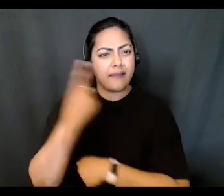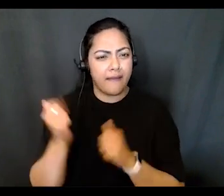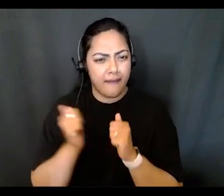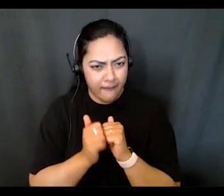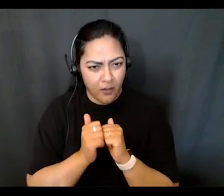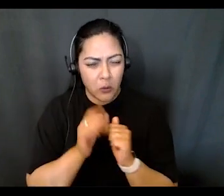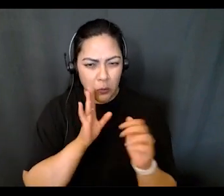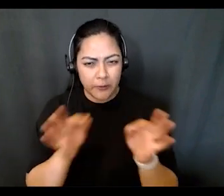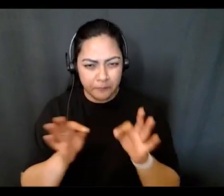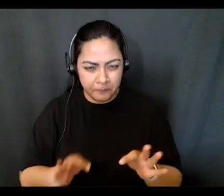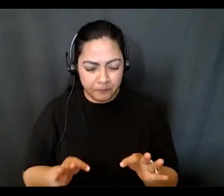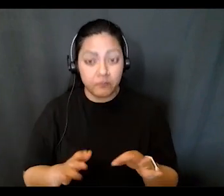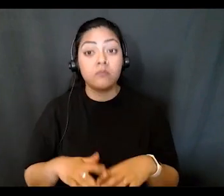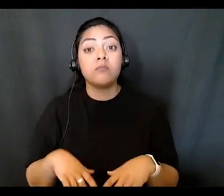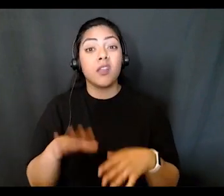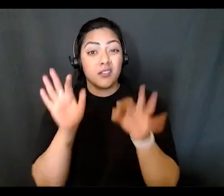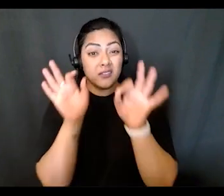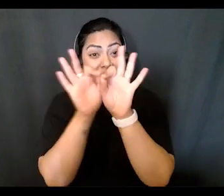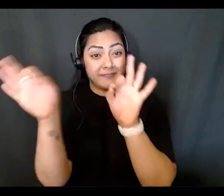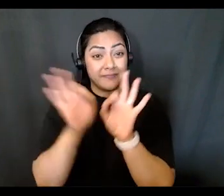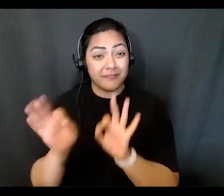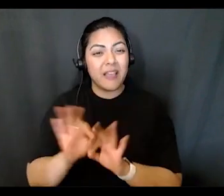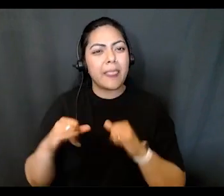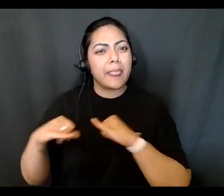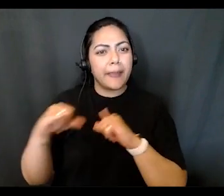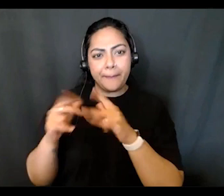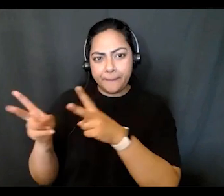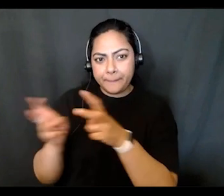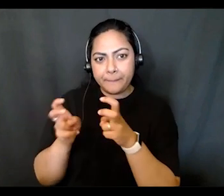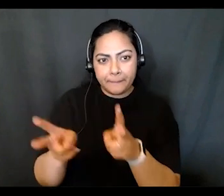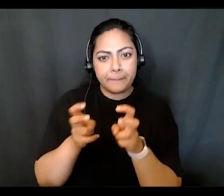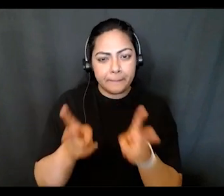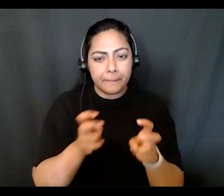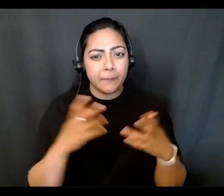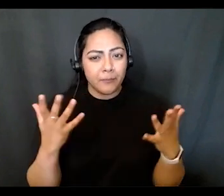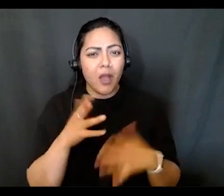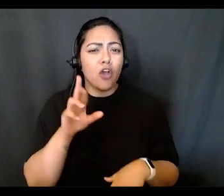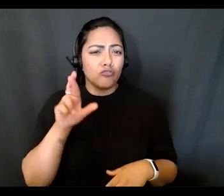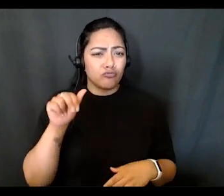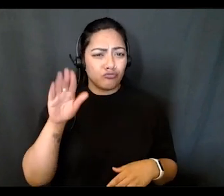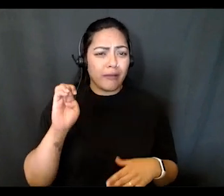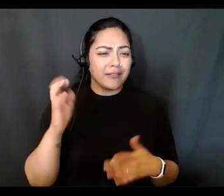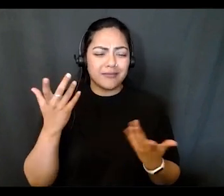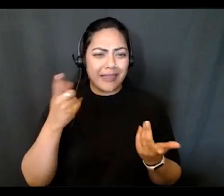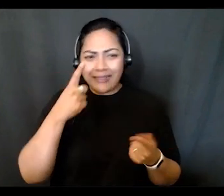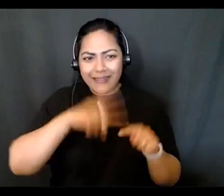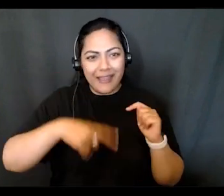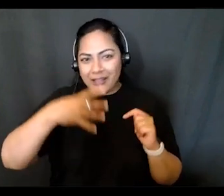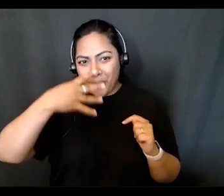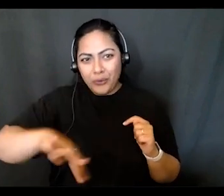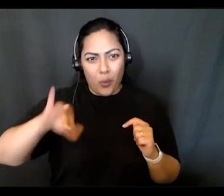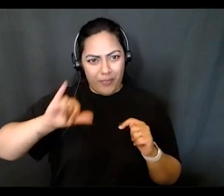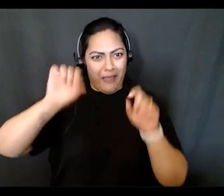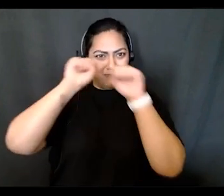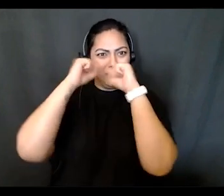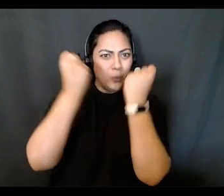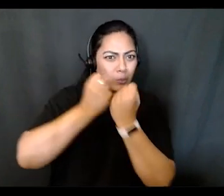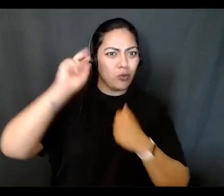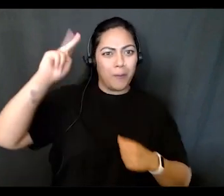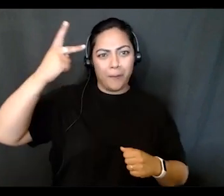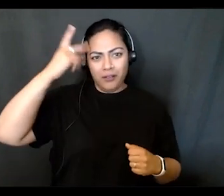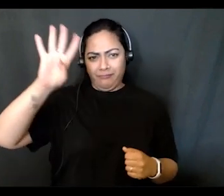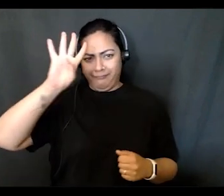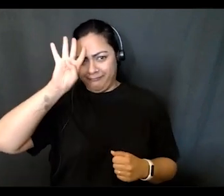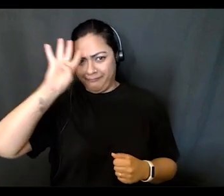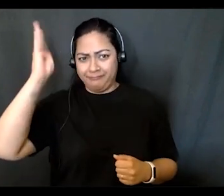So we cannot overstate the fact that it's important to recognize that race is a historical and sociopolitical construct, right? It didn't just come about. It's not a natural